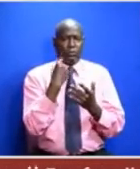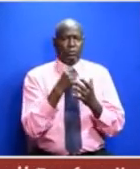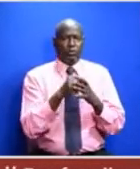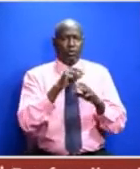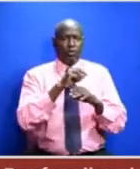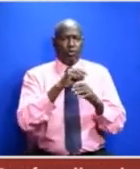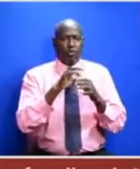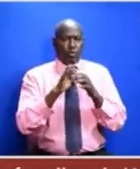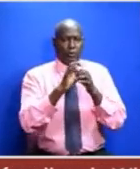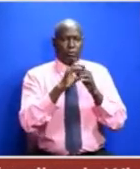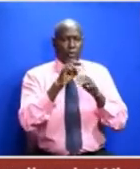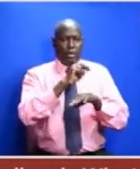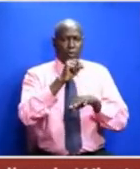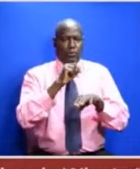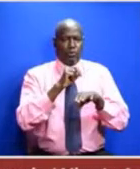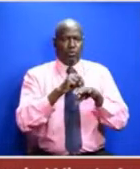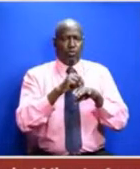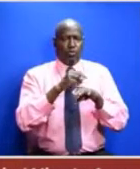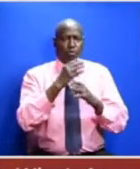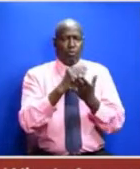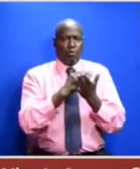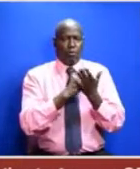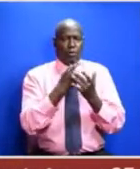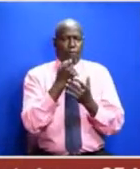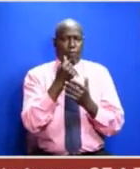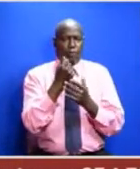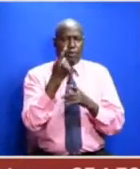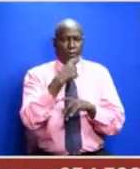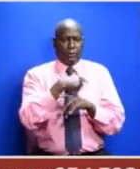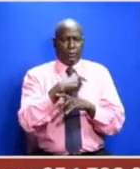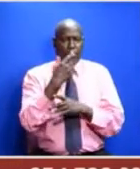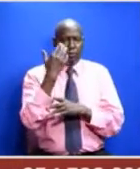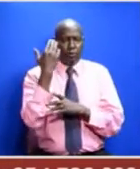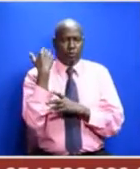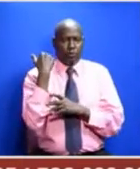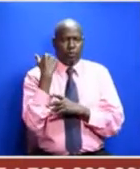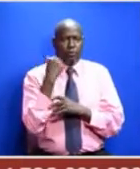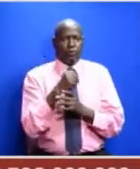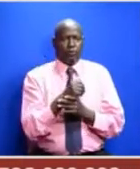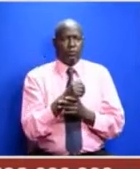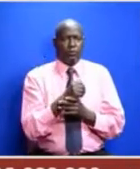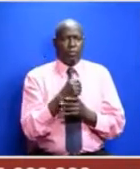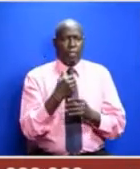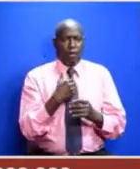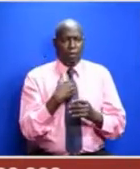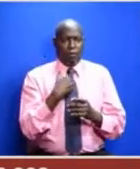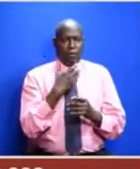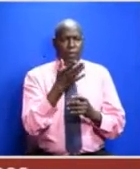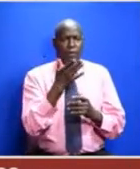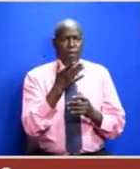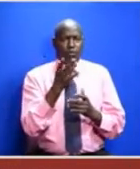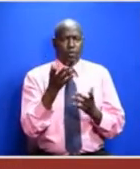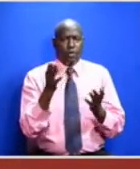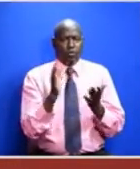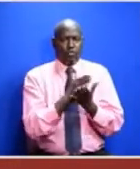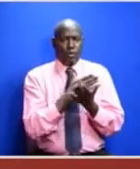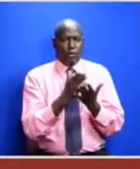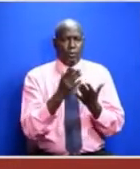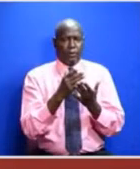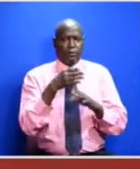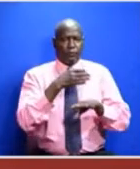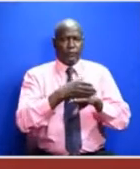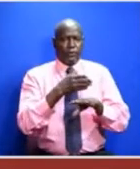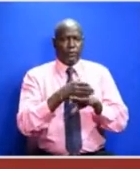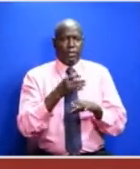coordination of national government programs. A few days ago, the state announced 25 measures it will implement to eradicate the menace of drugs and illicit